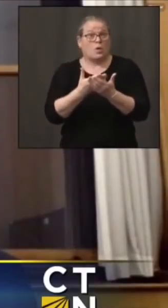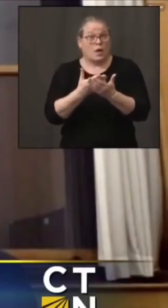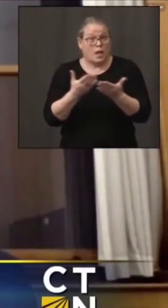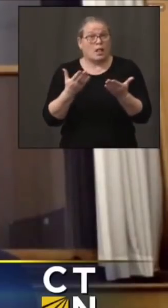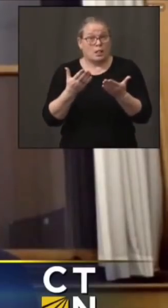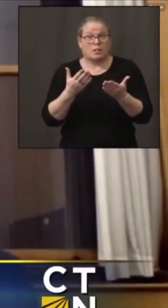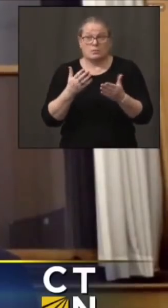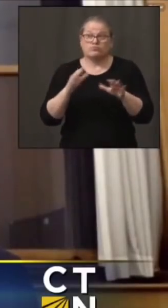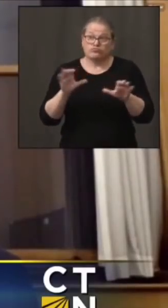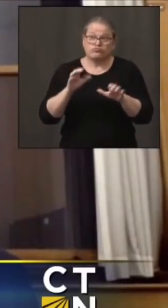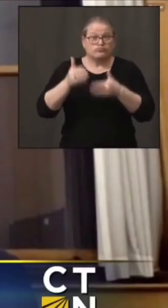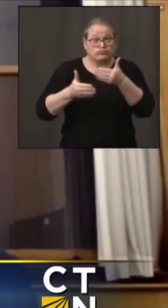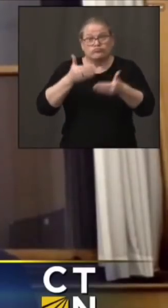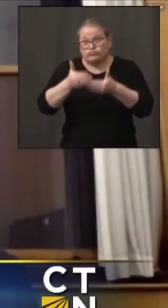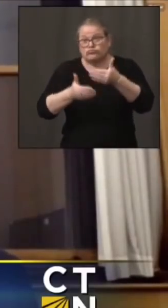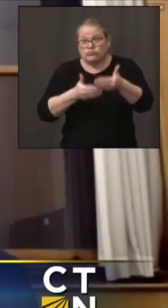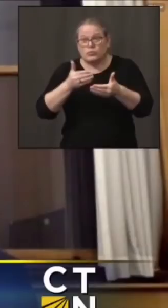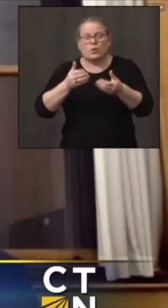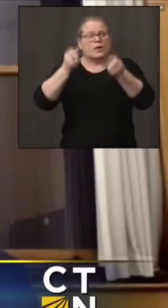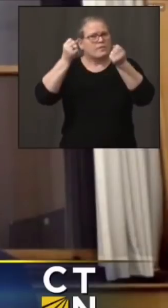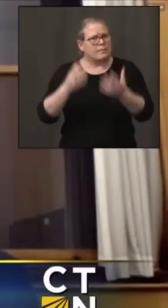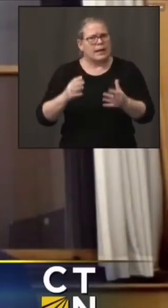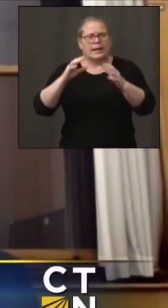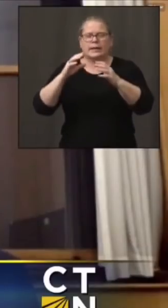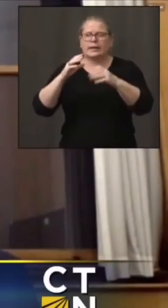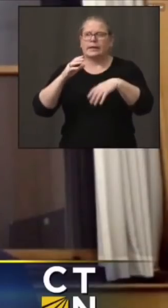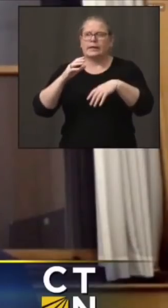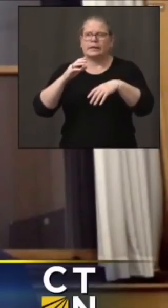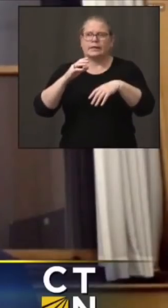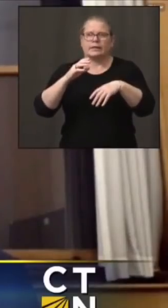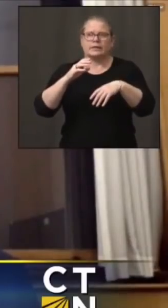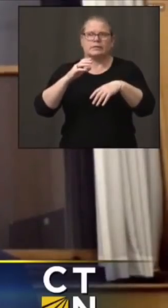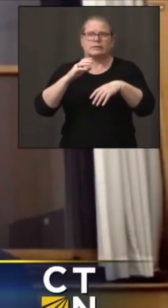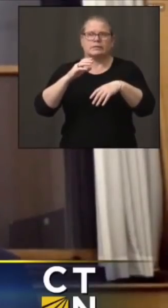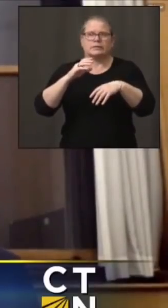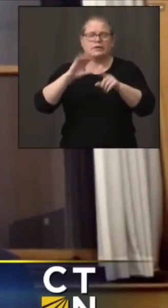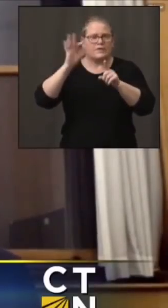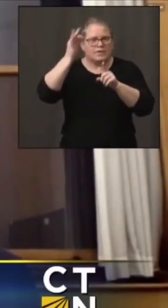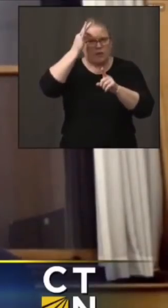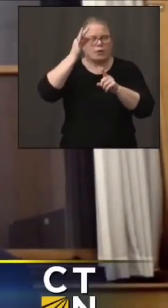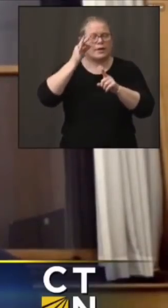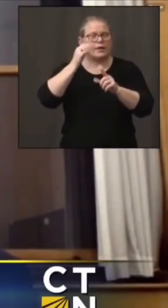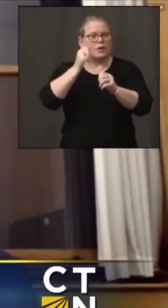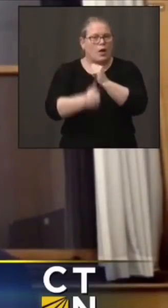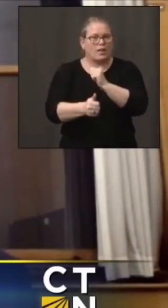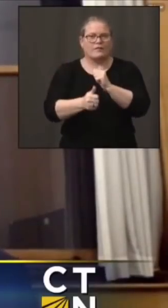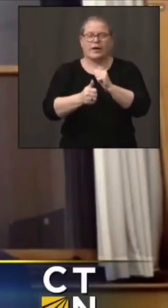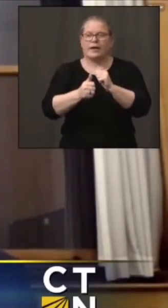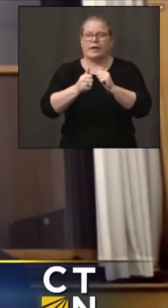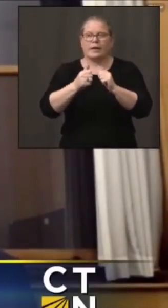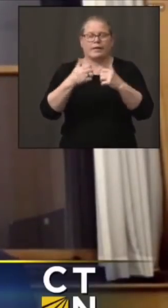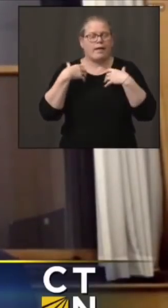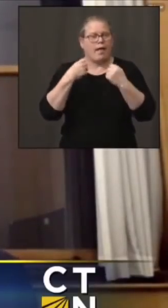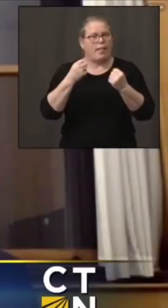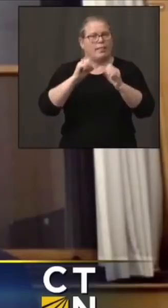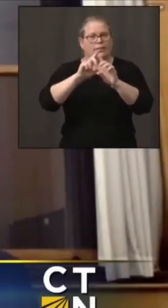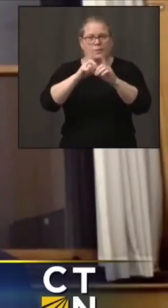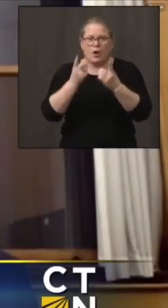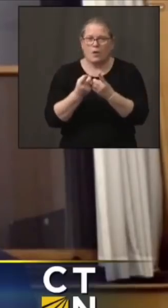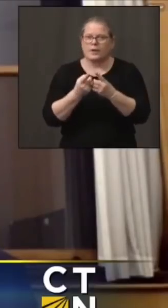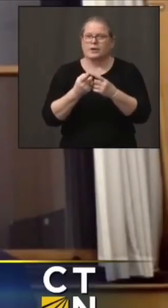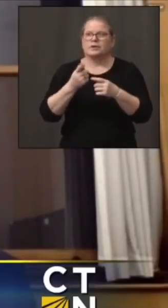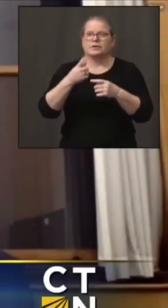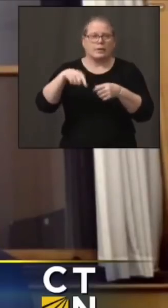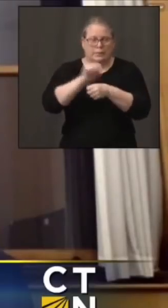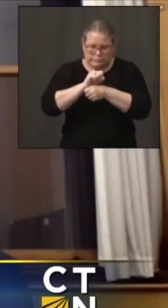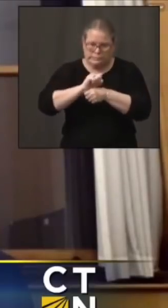hospitals, our federally qualified health centers, our local health departments who have been grinding for 10 months now with COVID response. And so this is one more